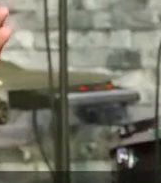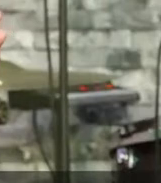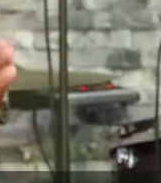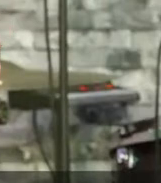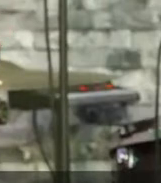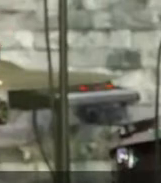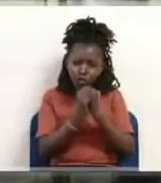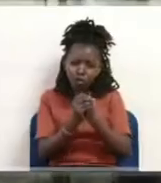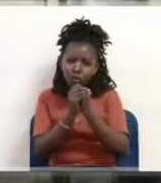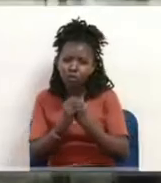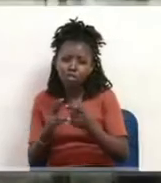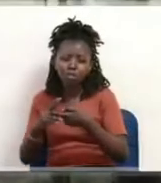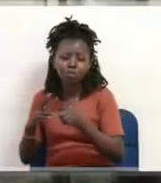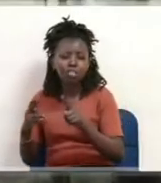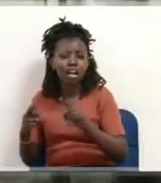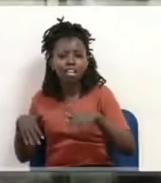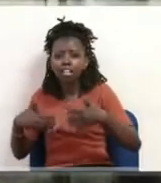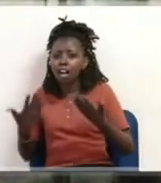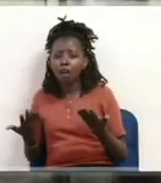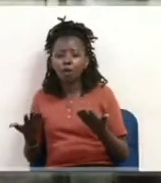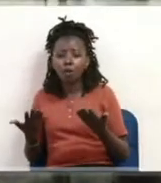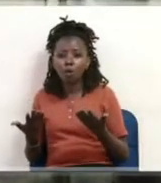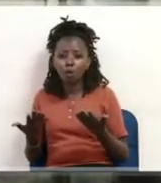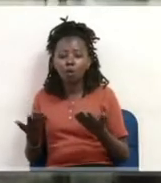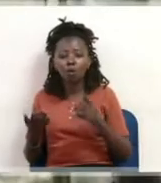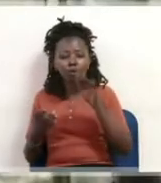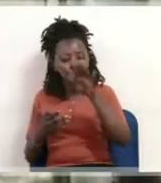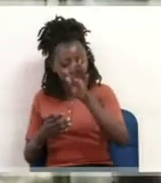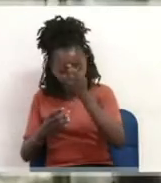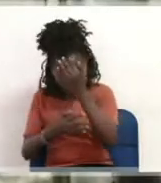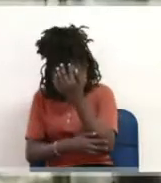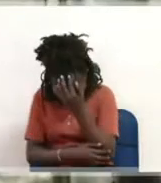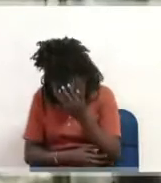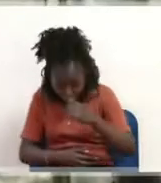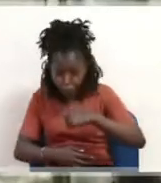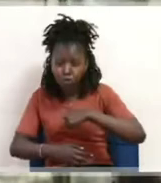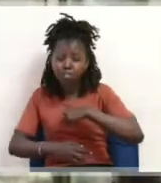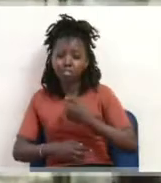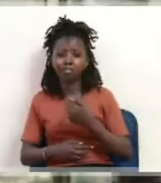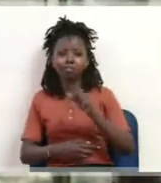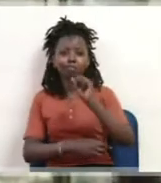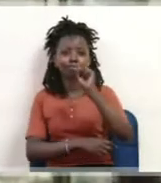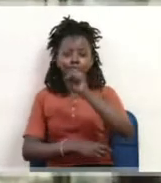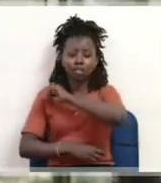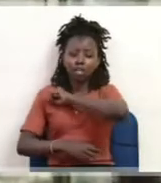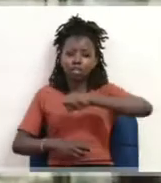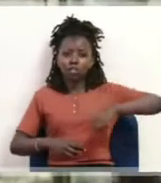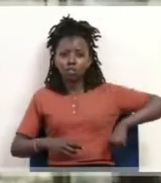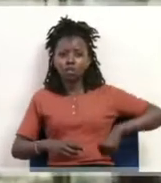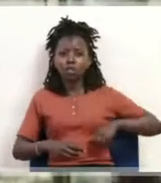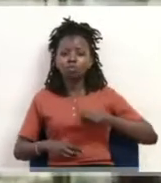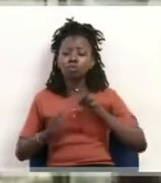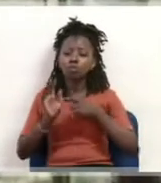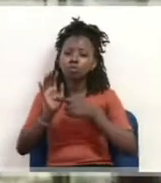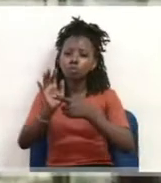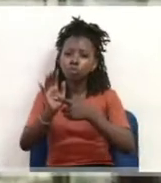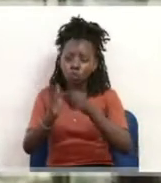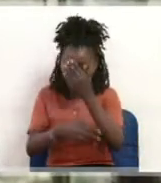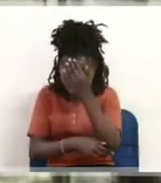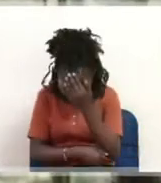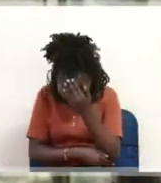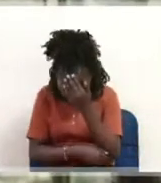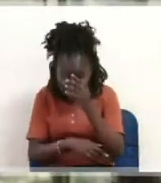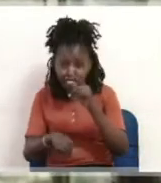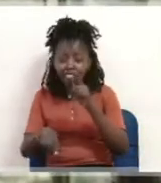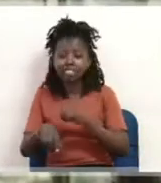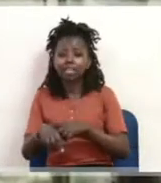friends, begins with me humbling myself. Solomon demonstrated humility in his worship to God at the